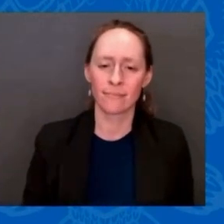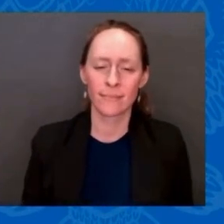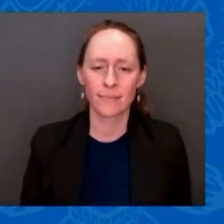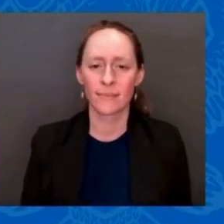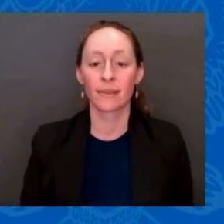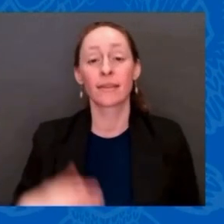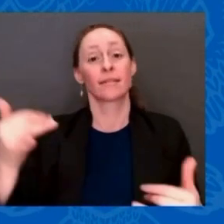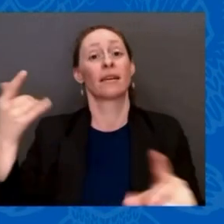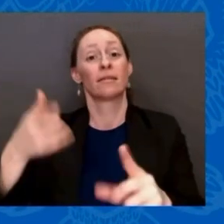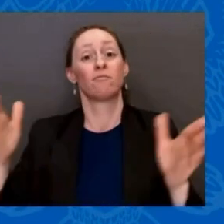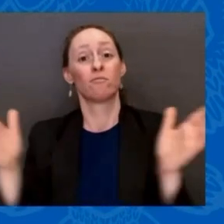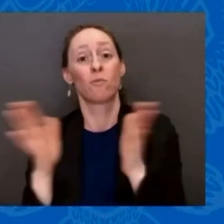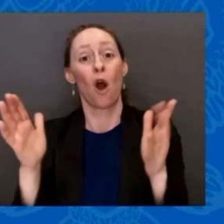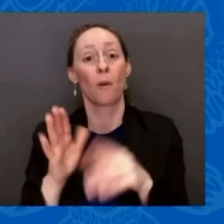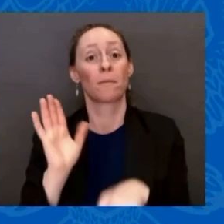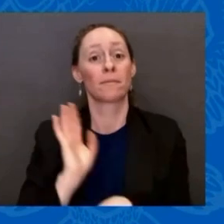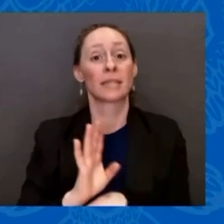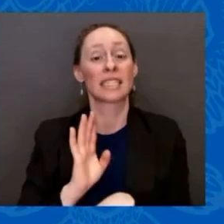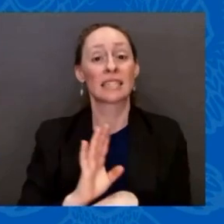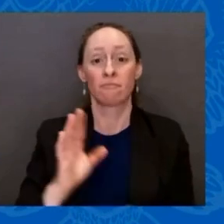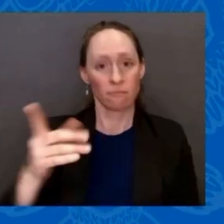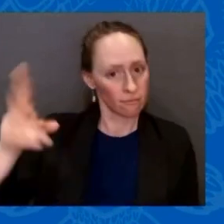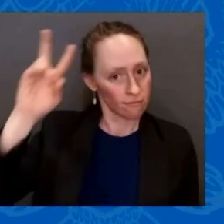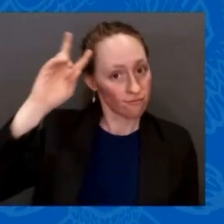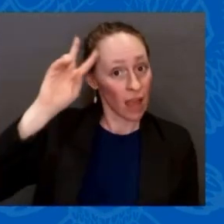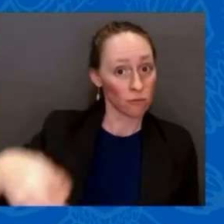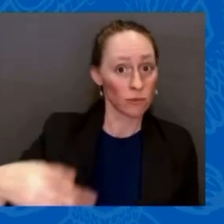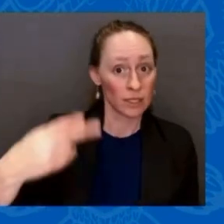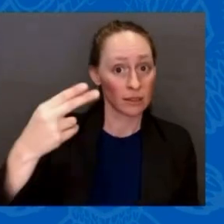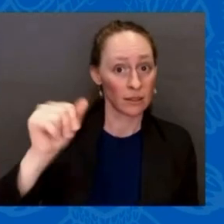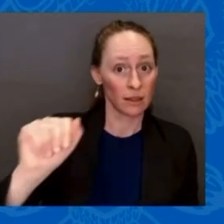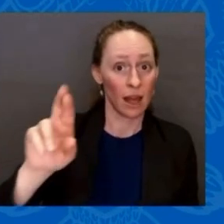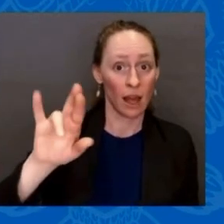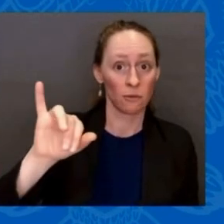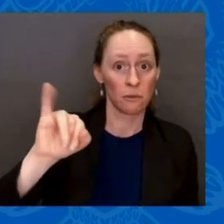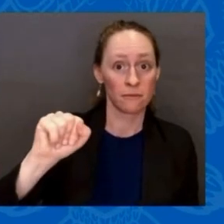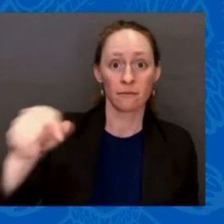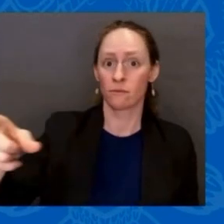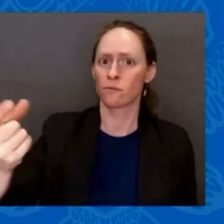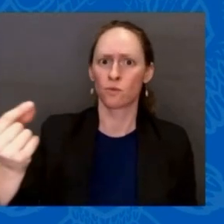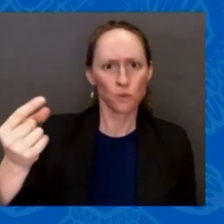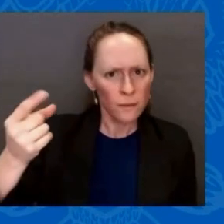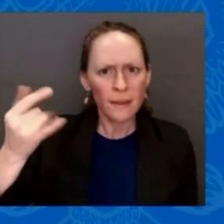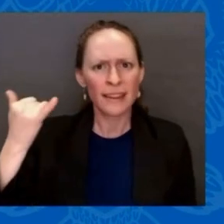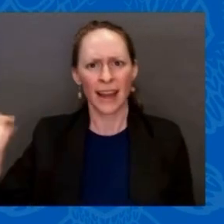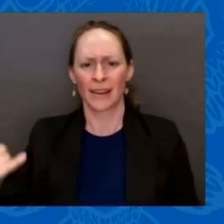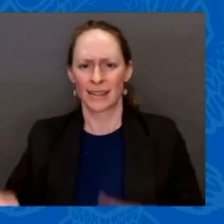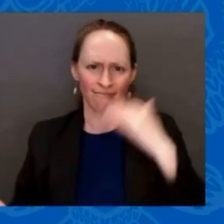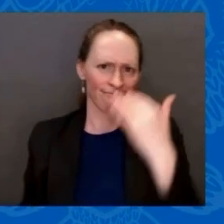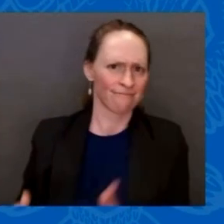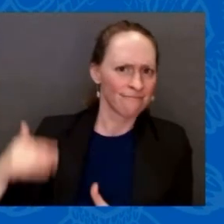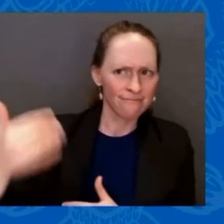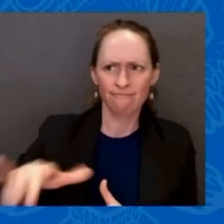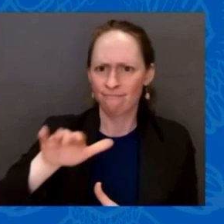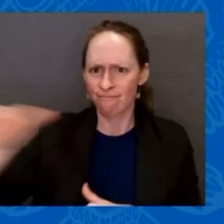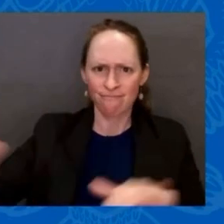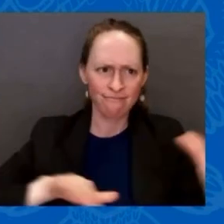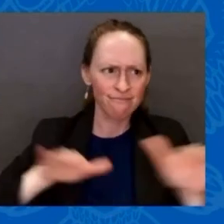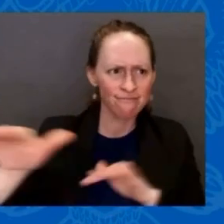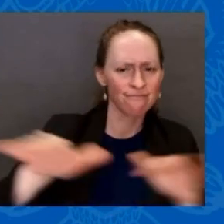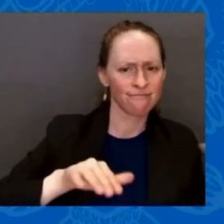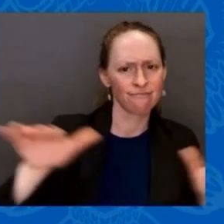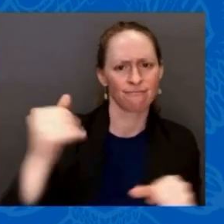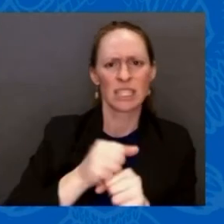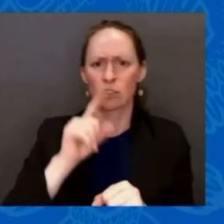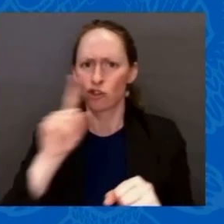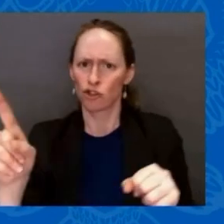business owners, including for rural minorities and women entrepreneurs, including through a brand new program that's already helping deliver